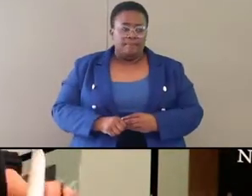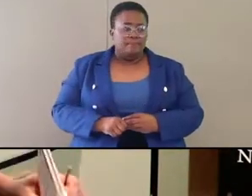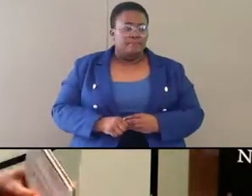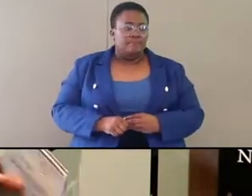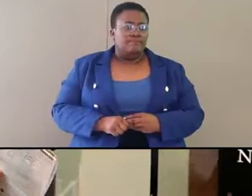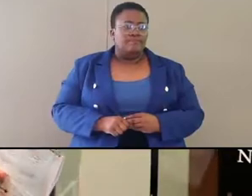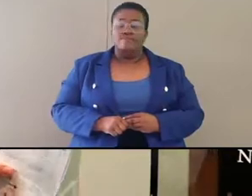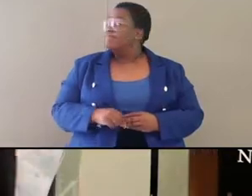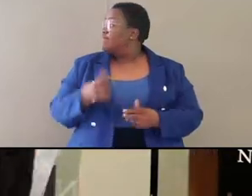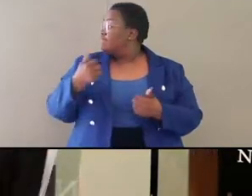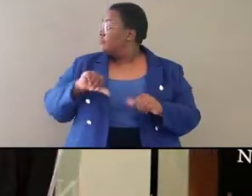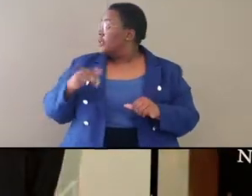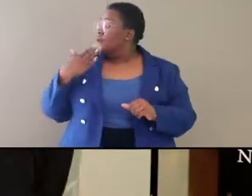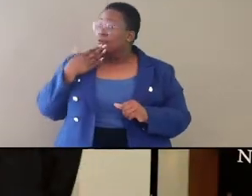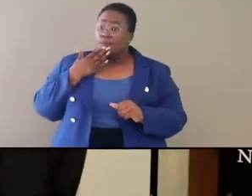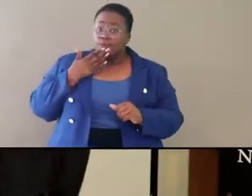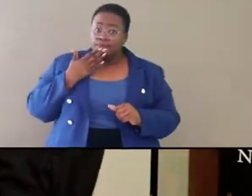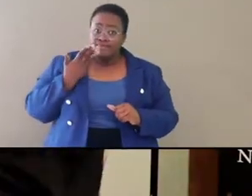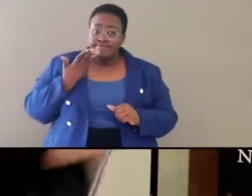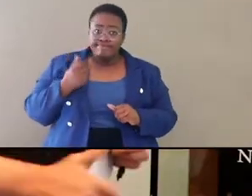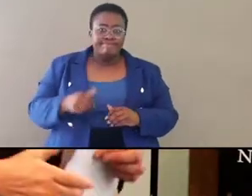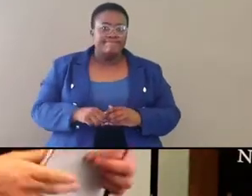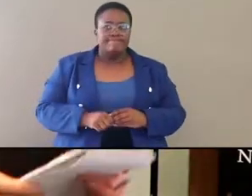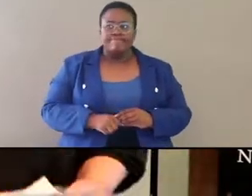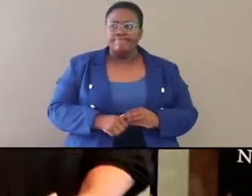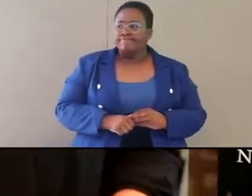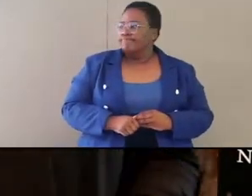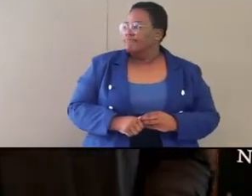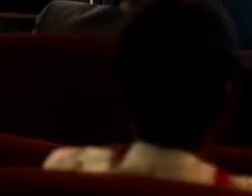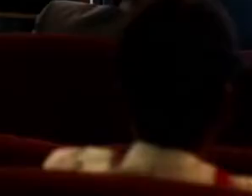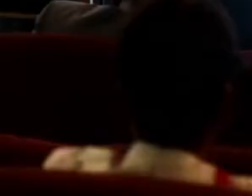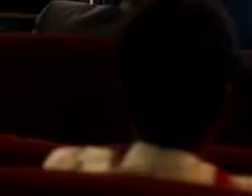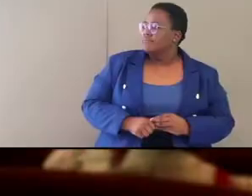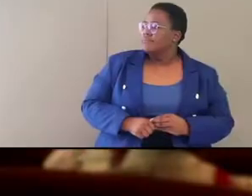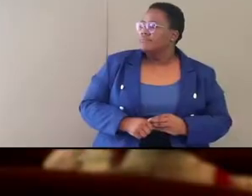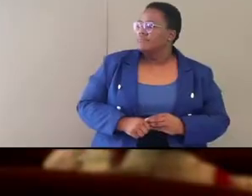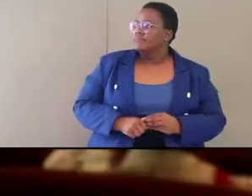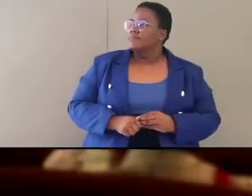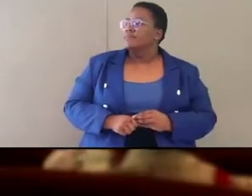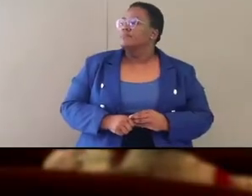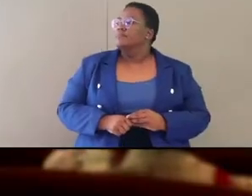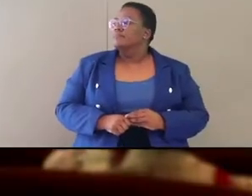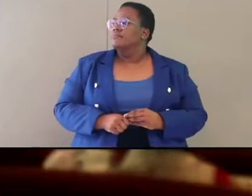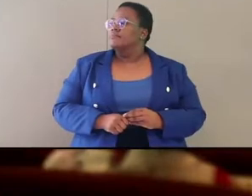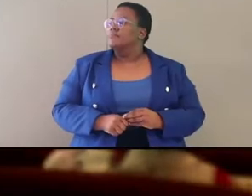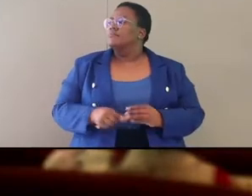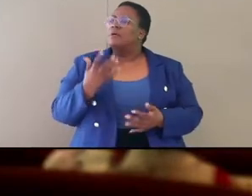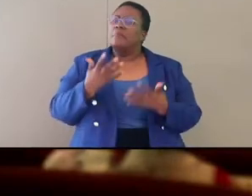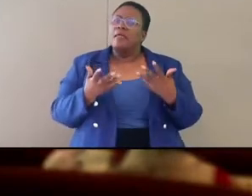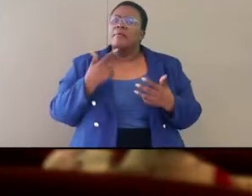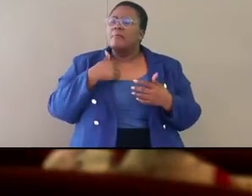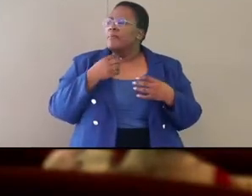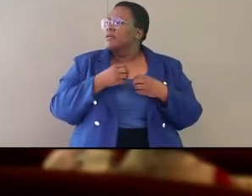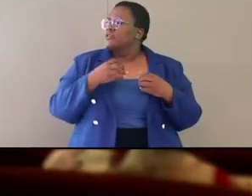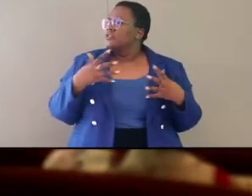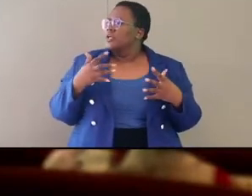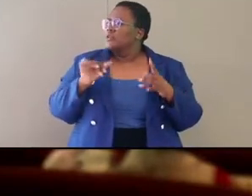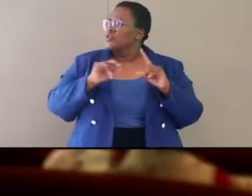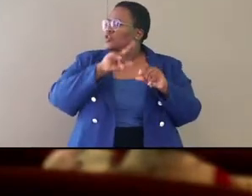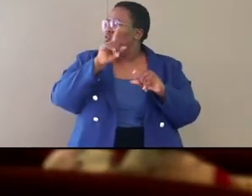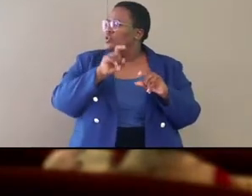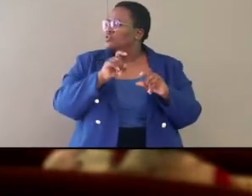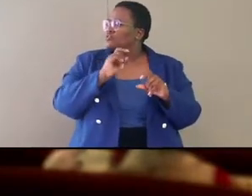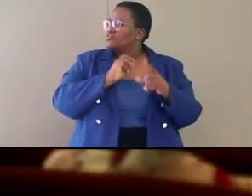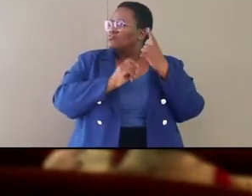Who's next? Thank you very much. It's me. Let's start. Yes. Yeah. Maybe I'll start with the question